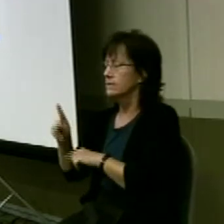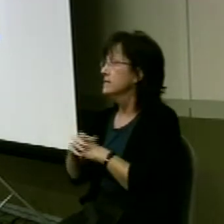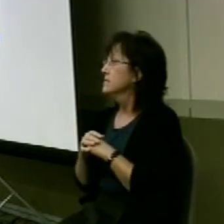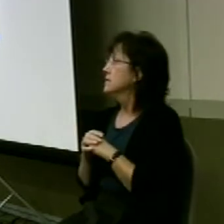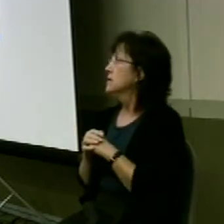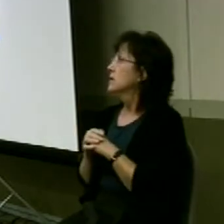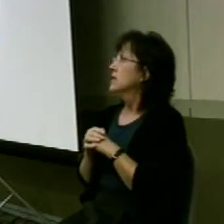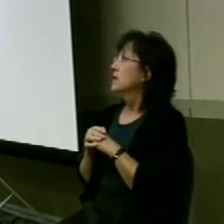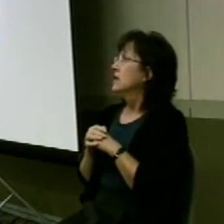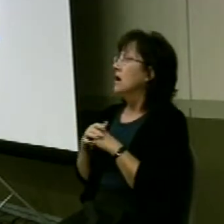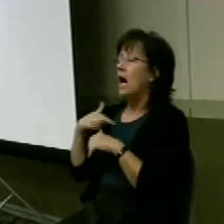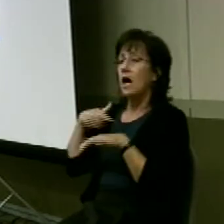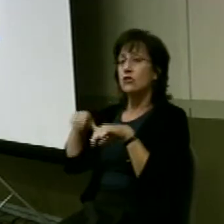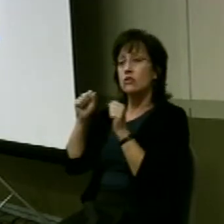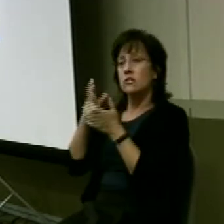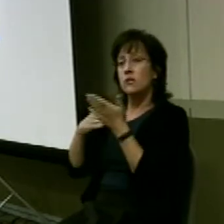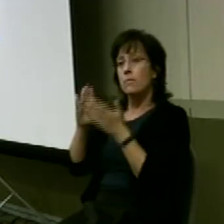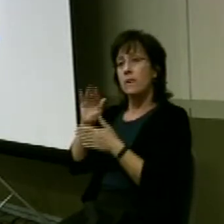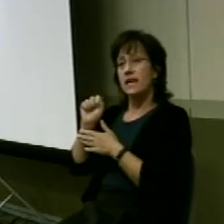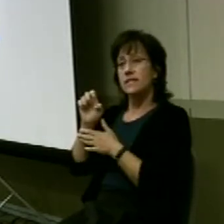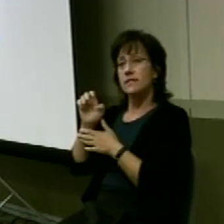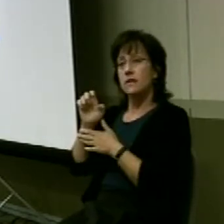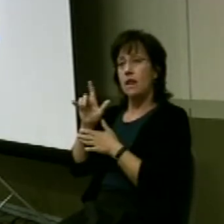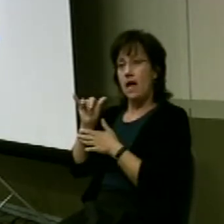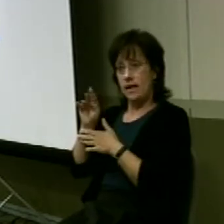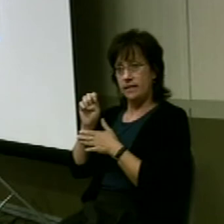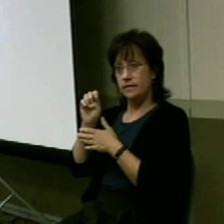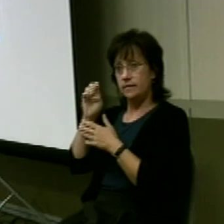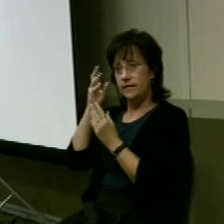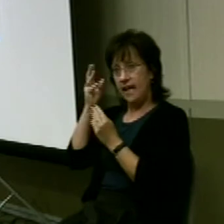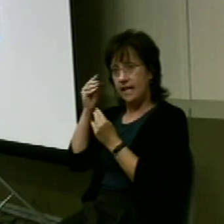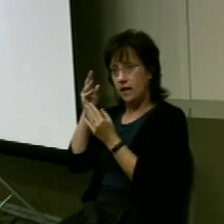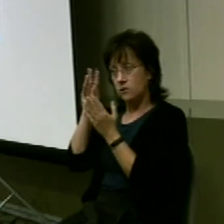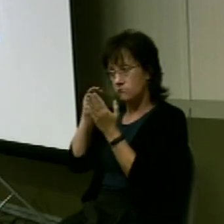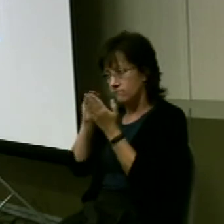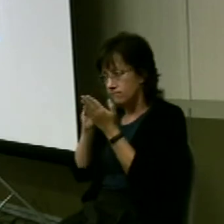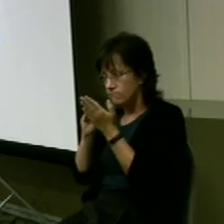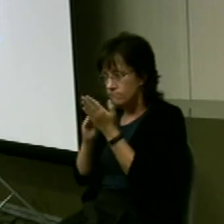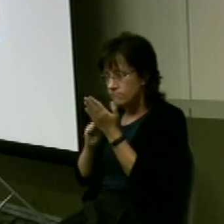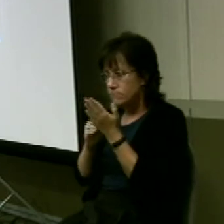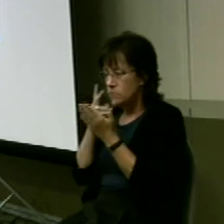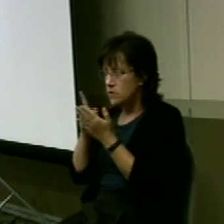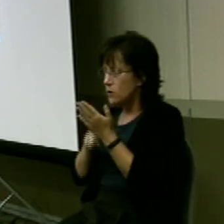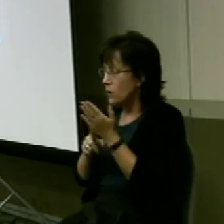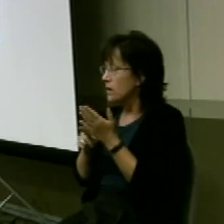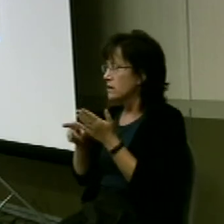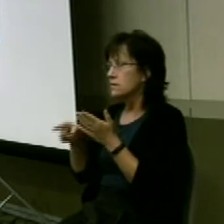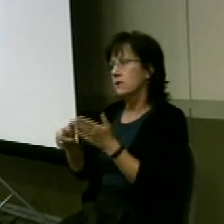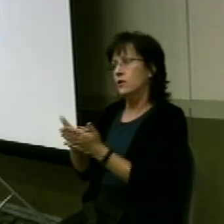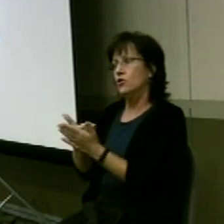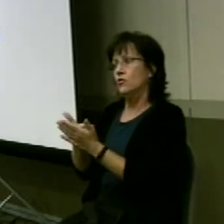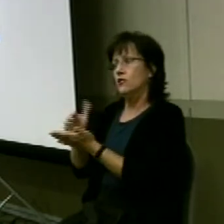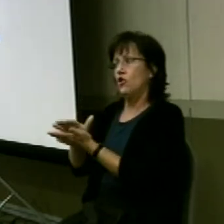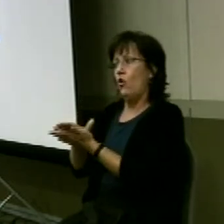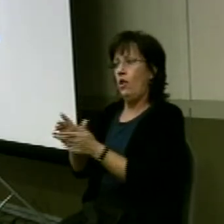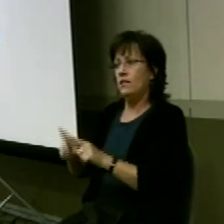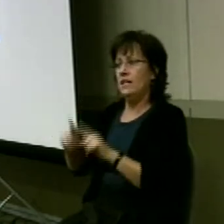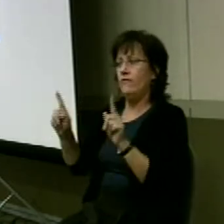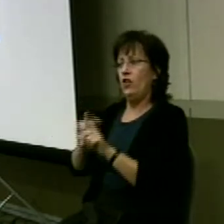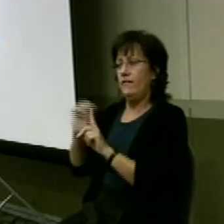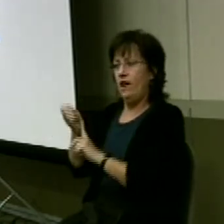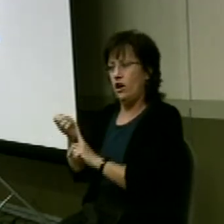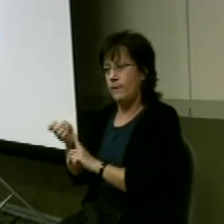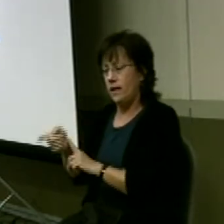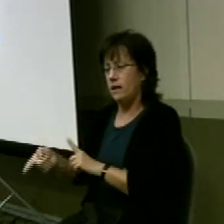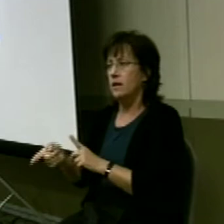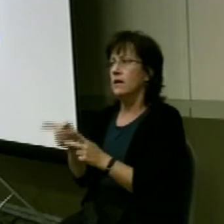desk. So I took some baseline data chart to see what I was working with, this is, again, a